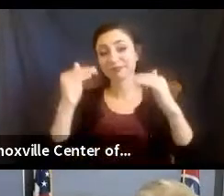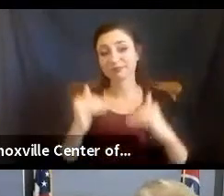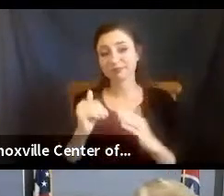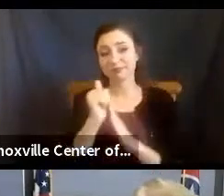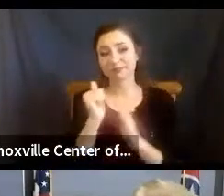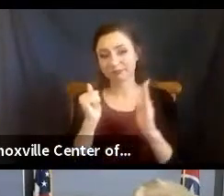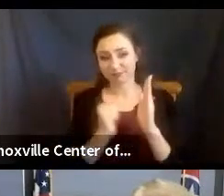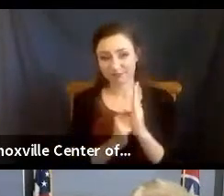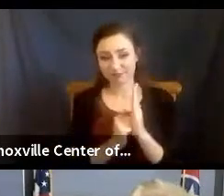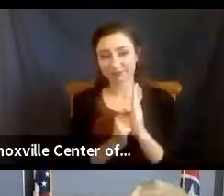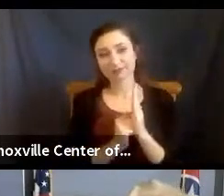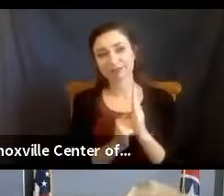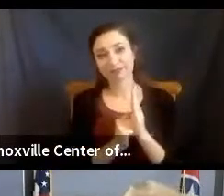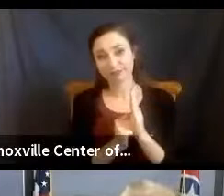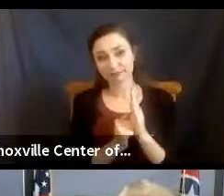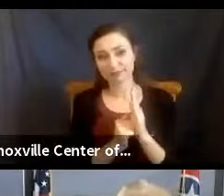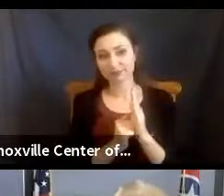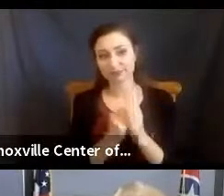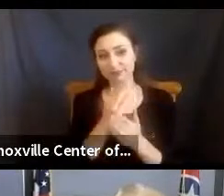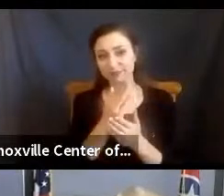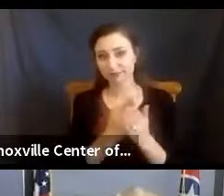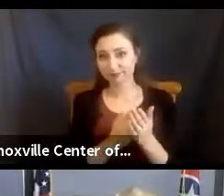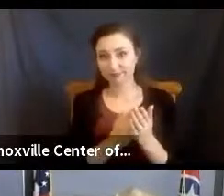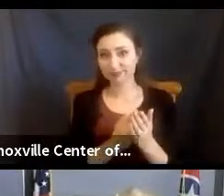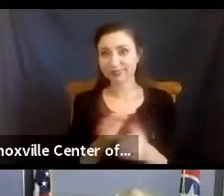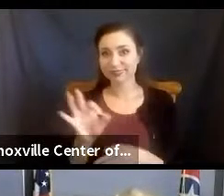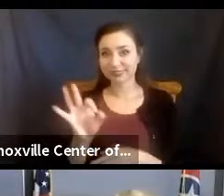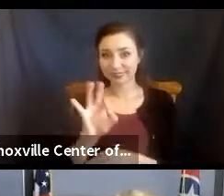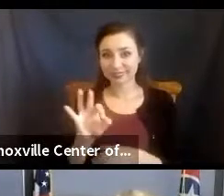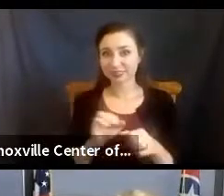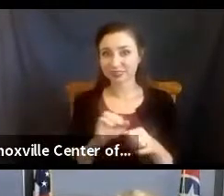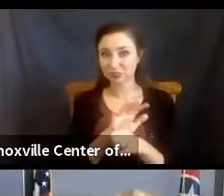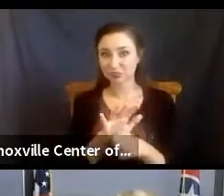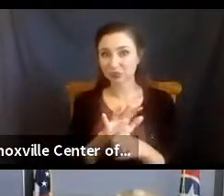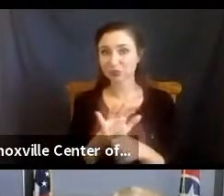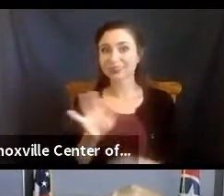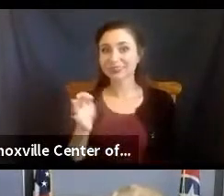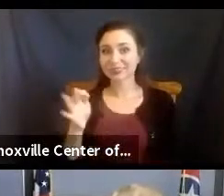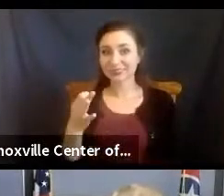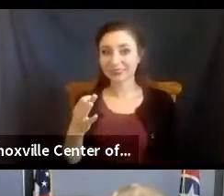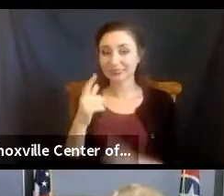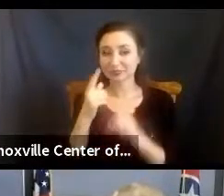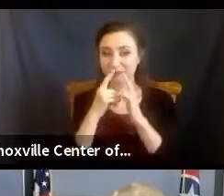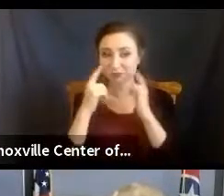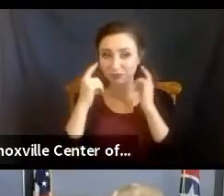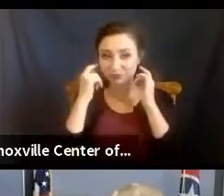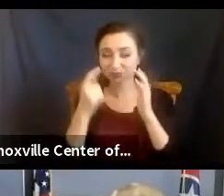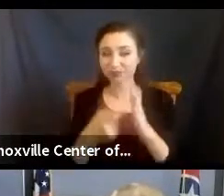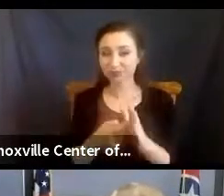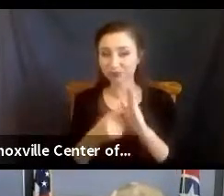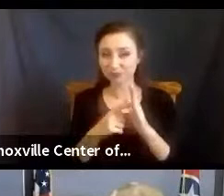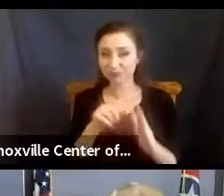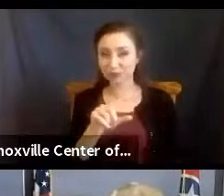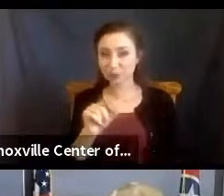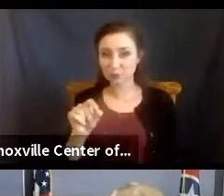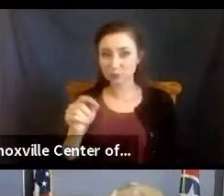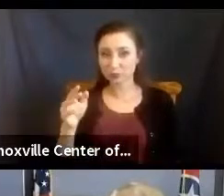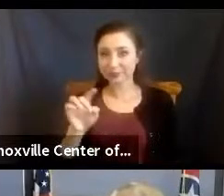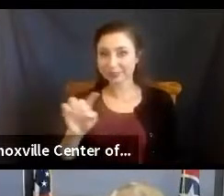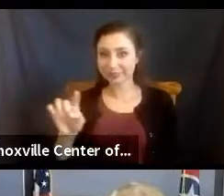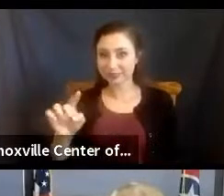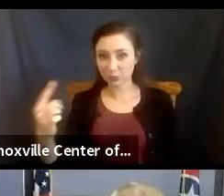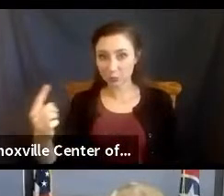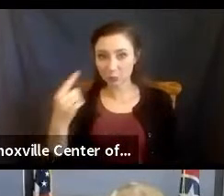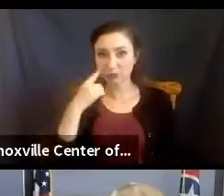agenda is item 9, which is COVID-19 face covering regulation, which is 2020-1 up